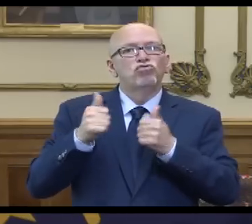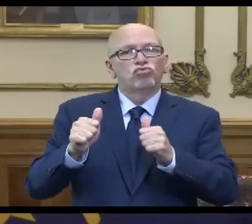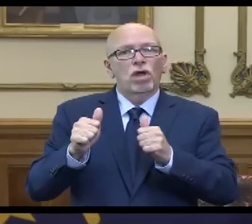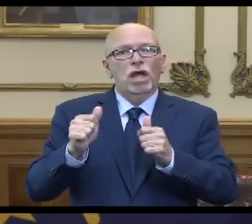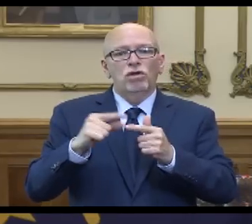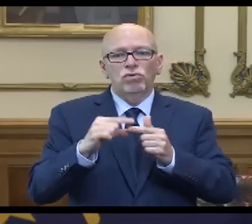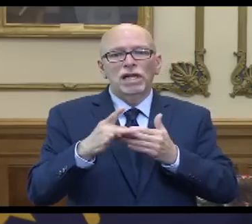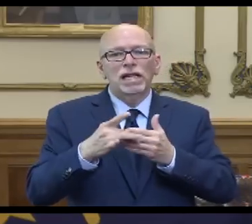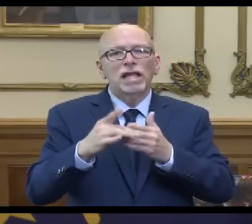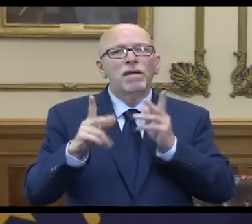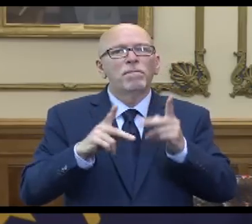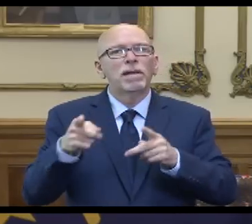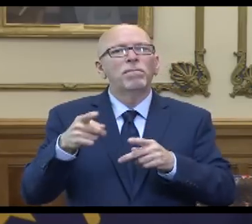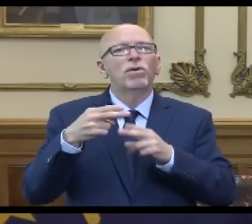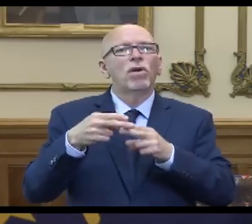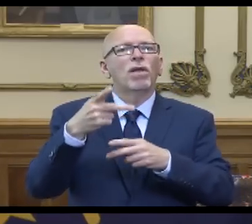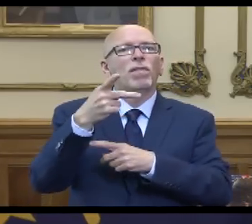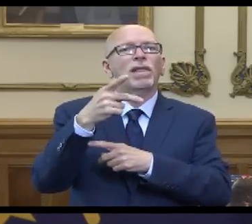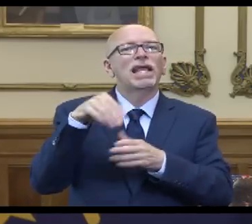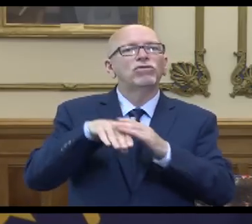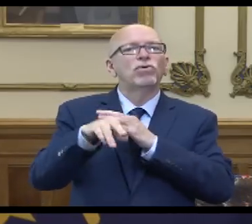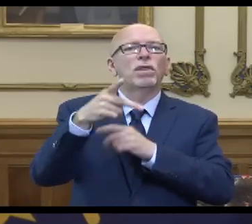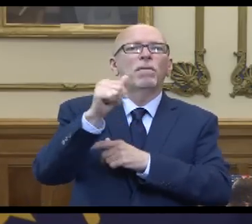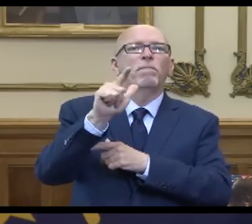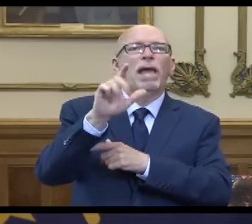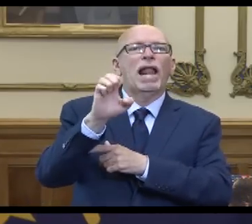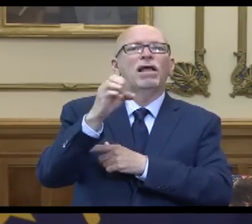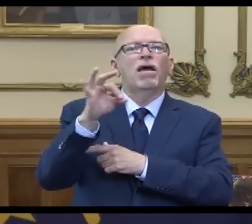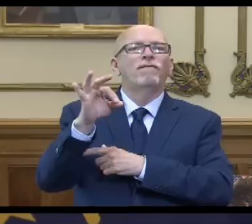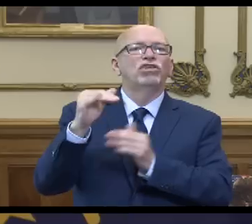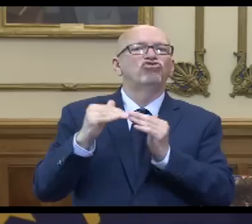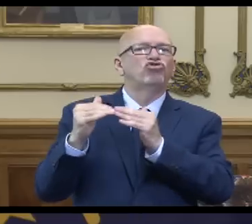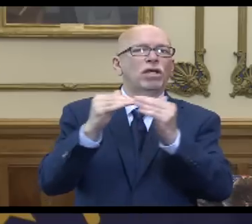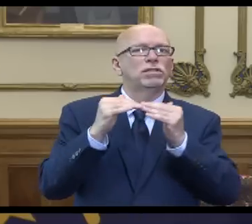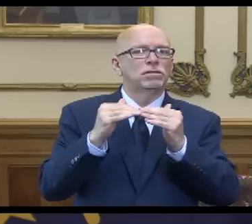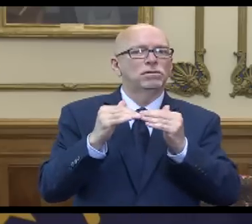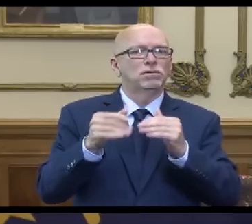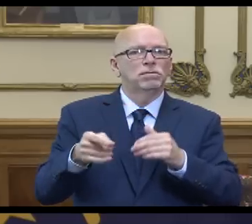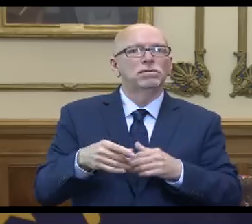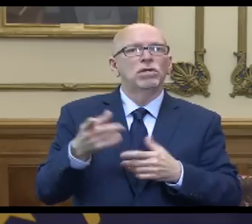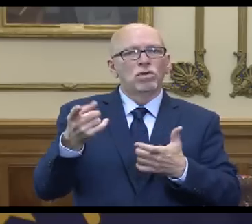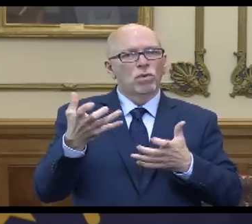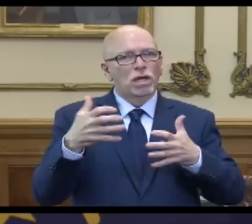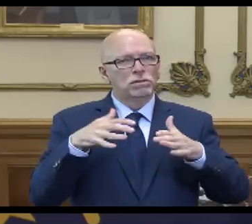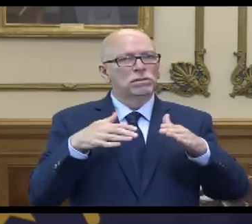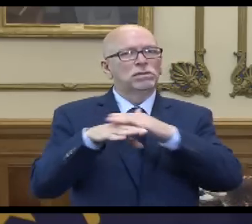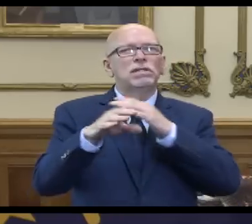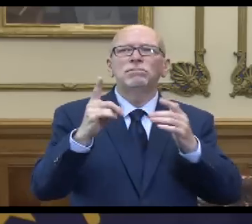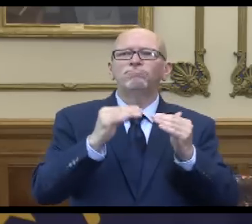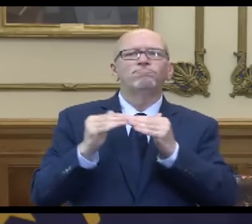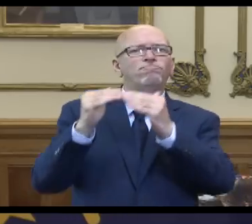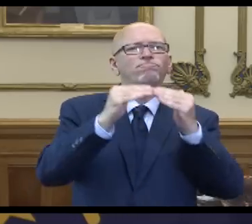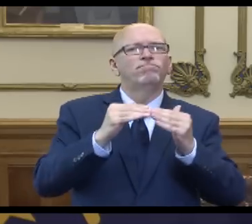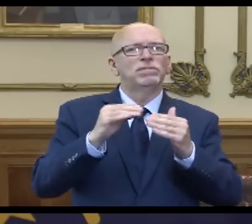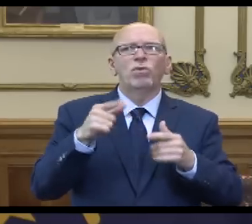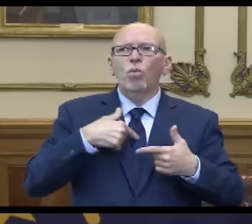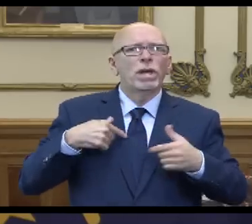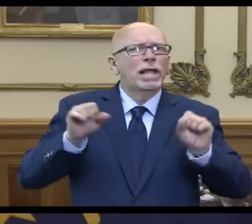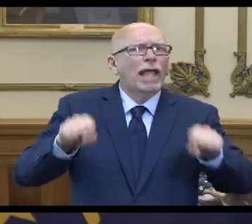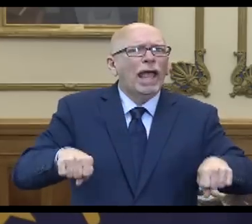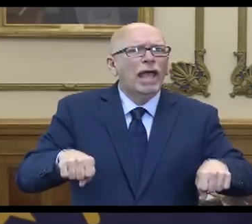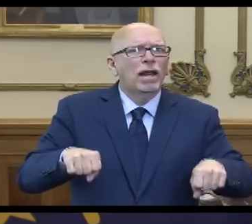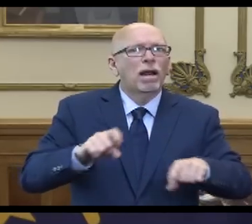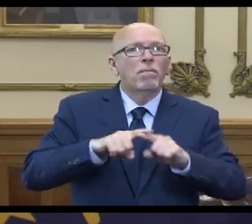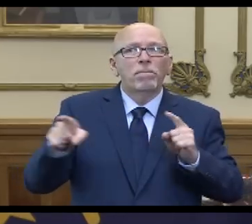people, as he called it, into the palace of justice. And it is within our grasp, but it will